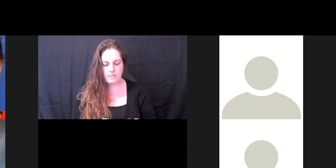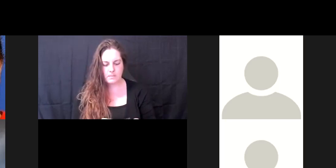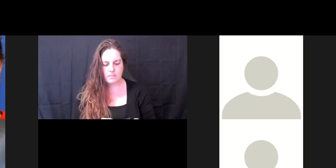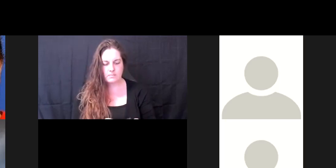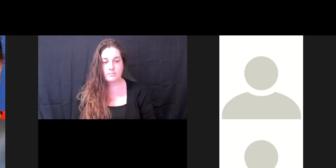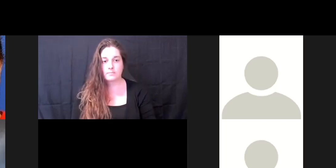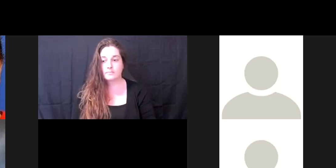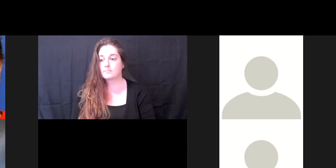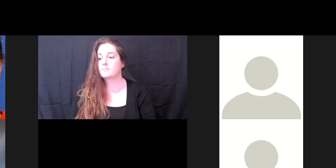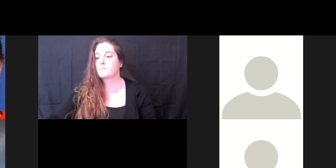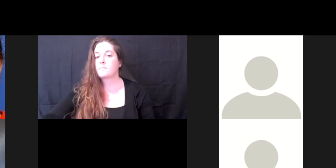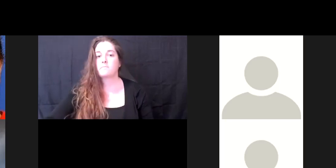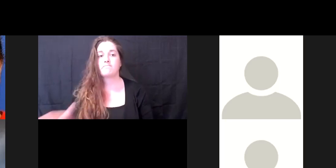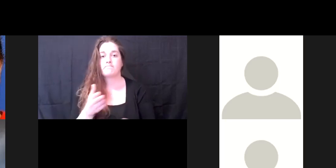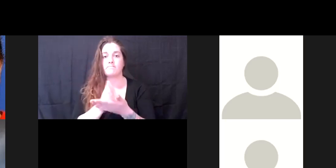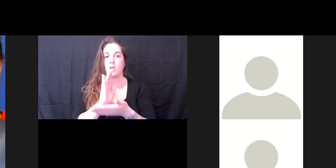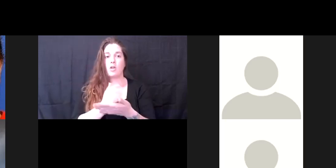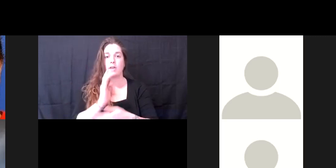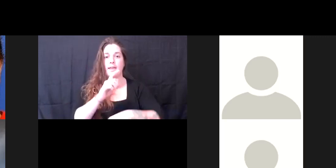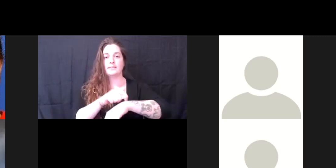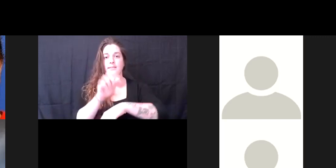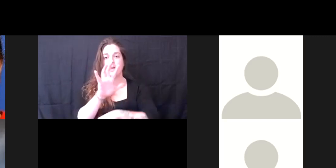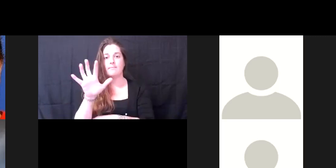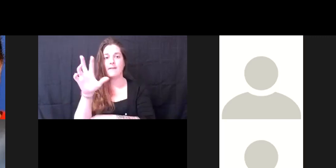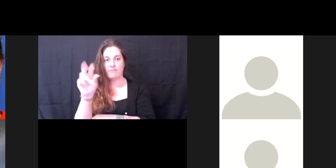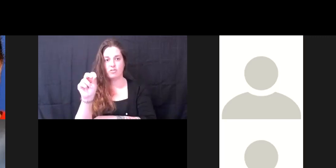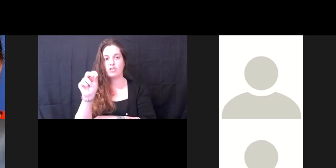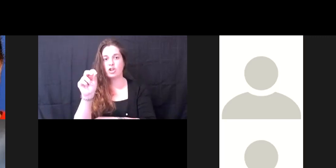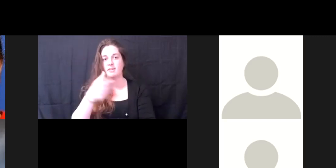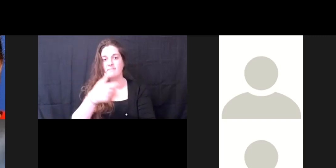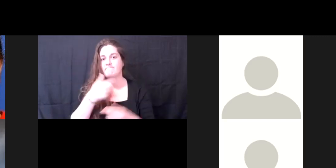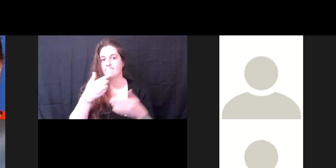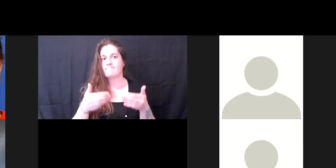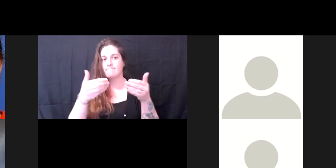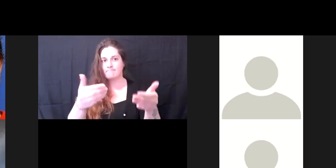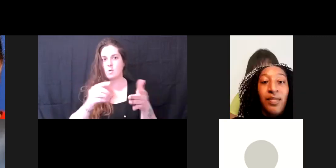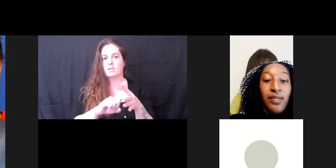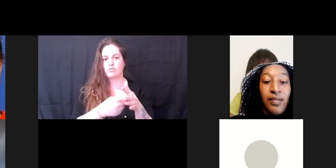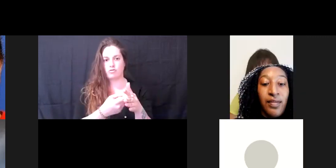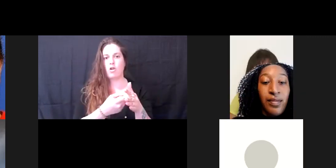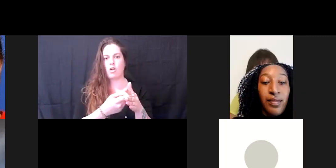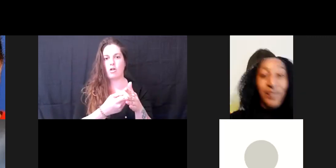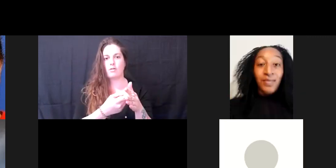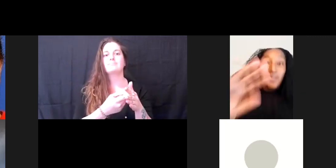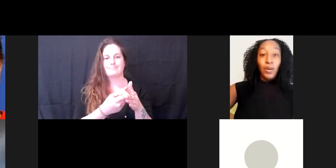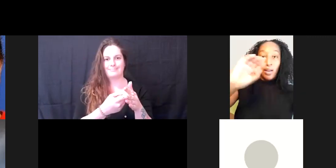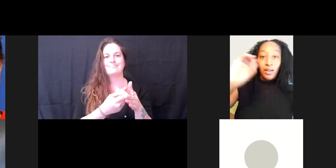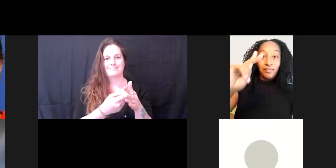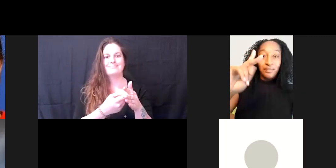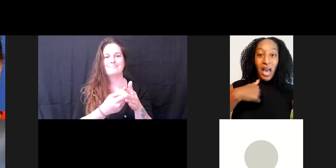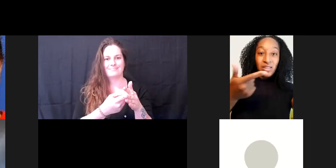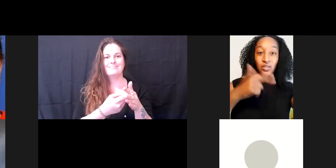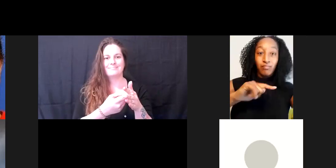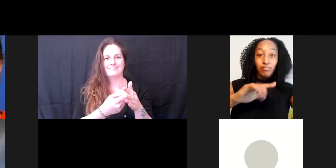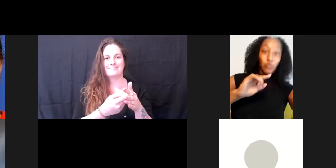All right, it's 5:30, so I'm gonna go ahead and begin today's class. Uh, just